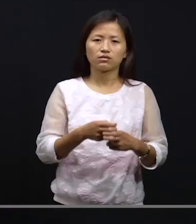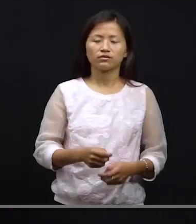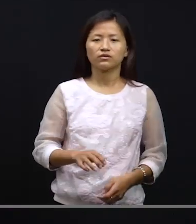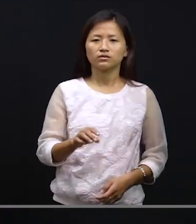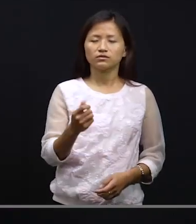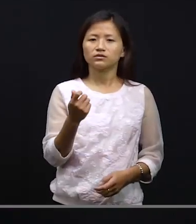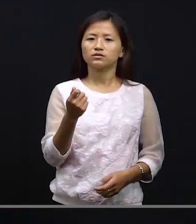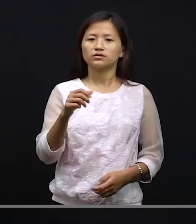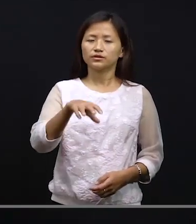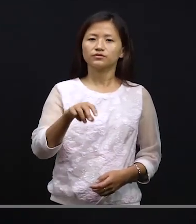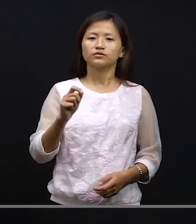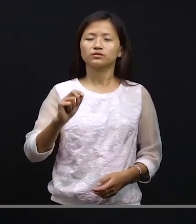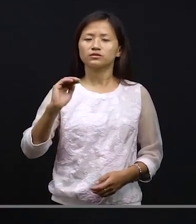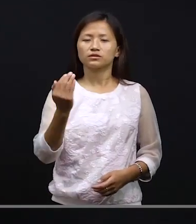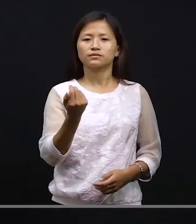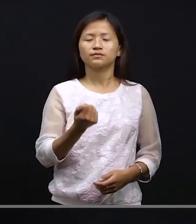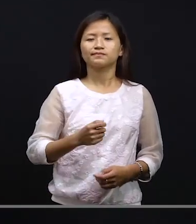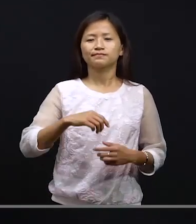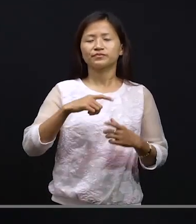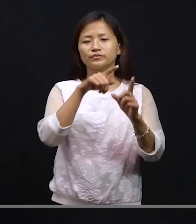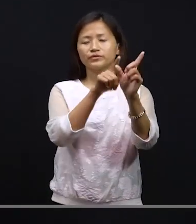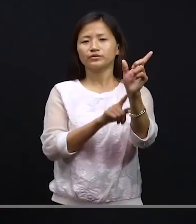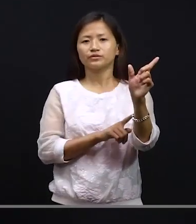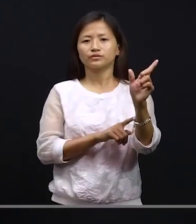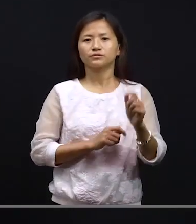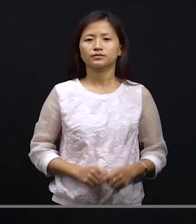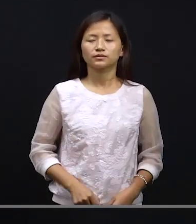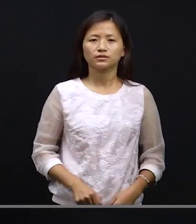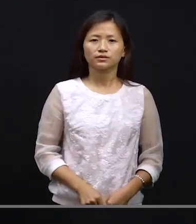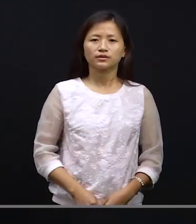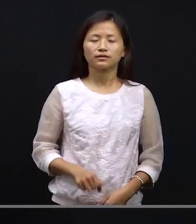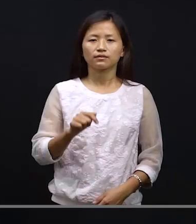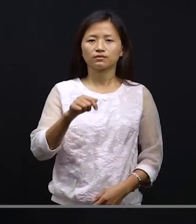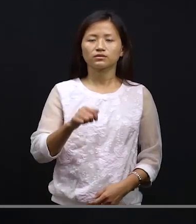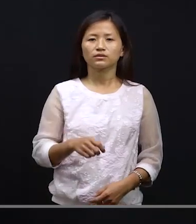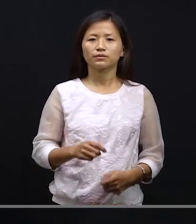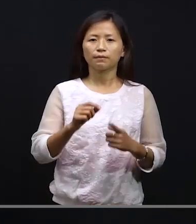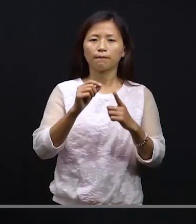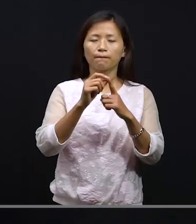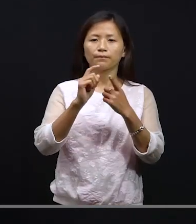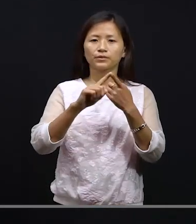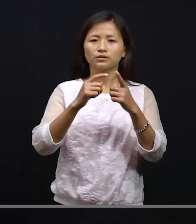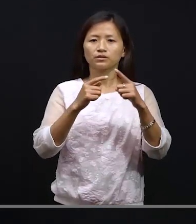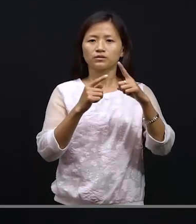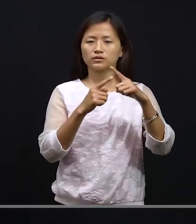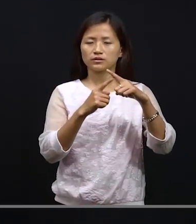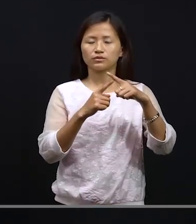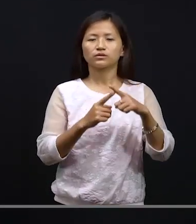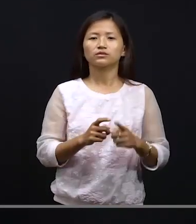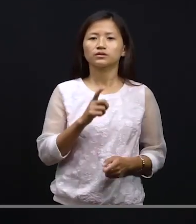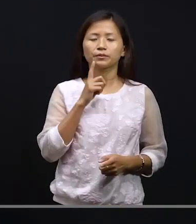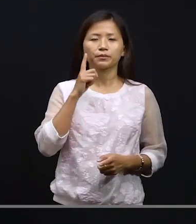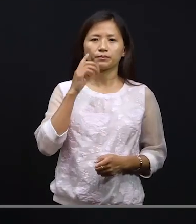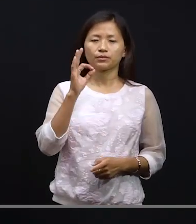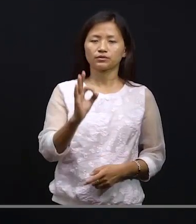for yourself after some years. This is what it is very important. The poet also stresses on the importance of